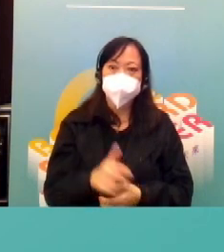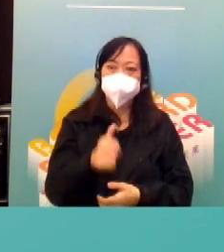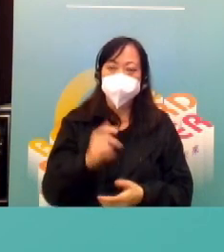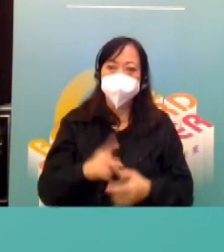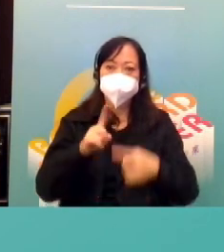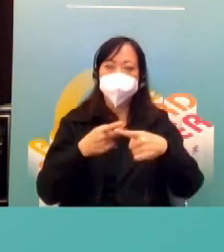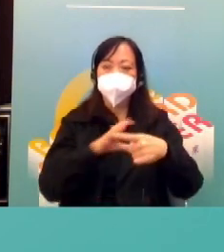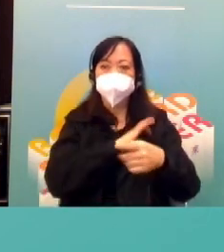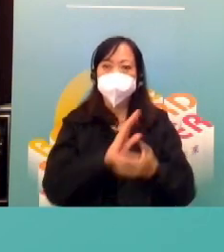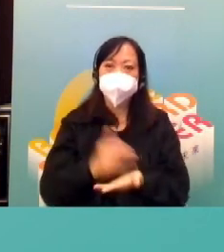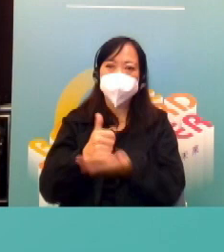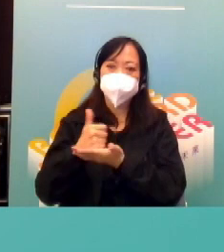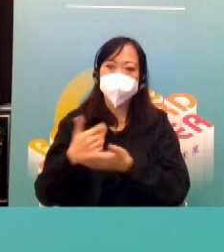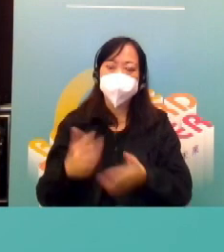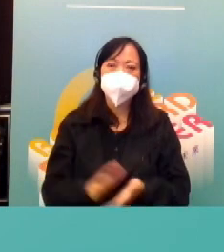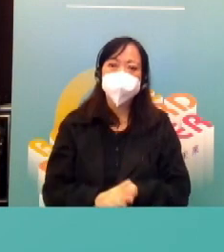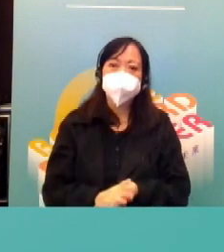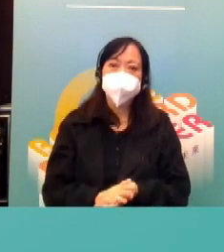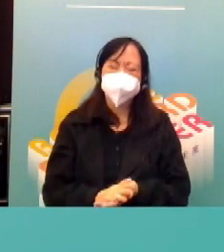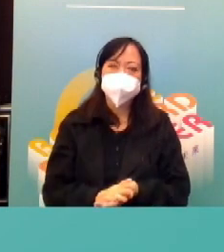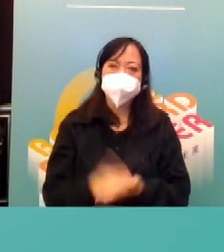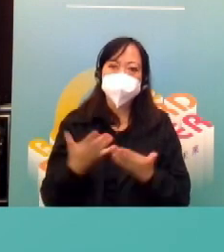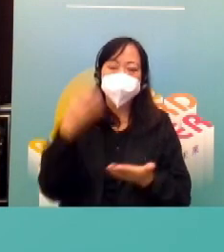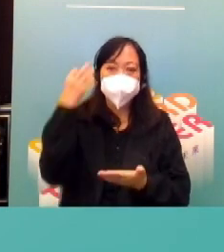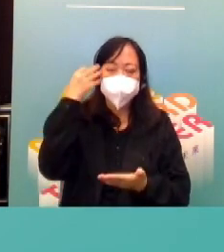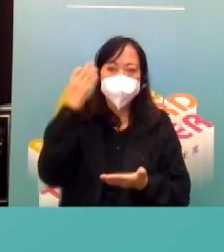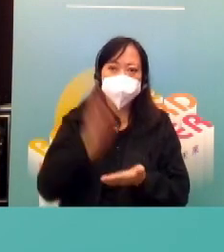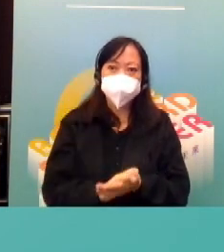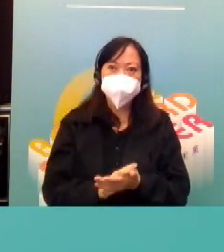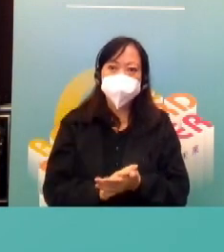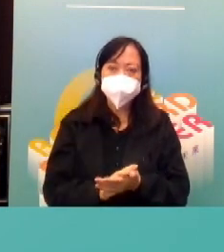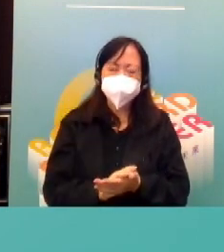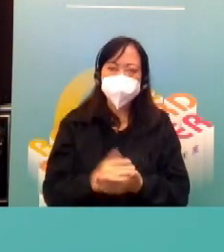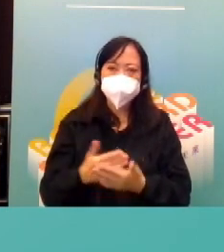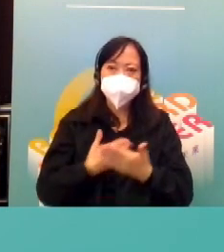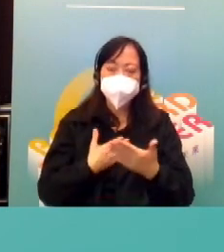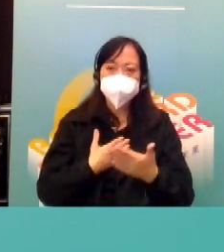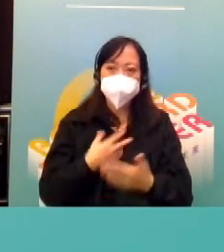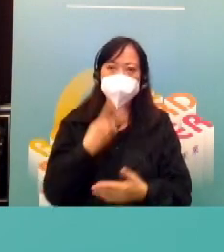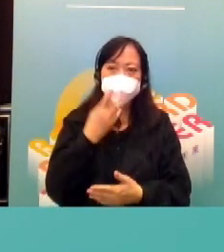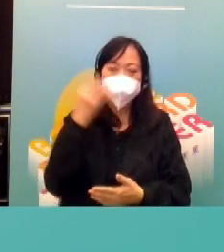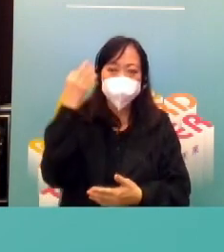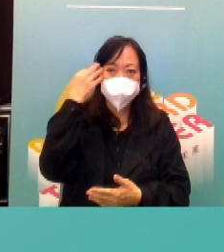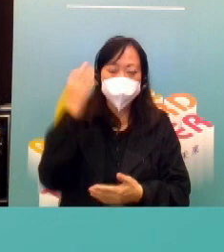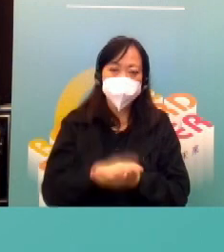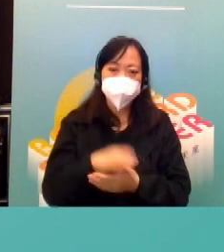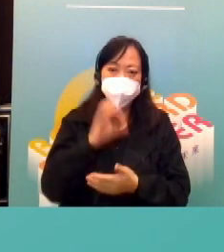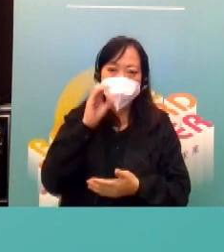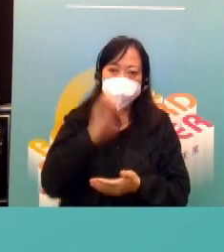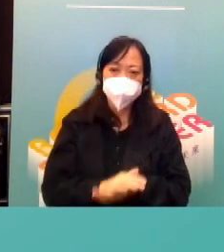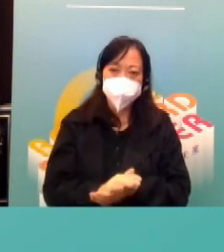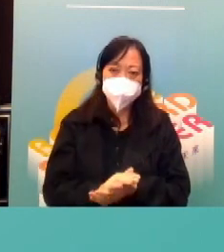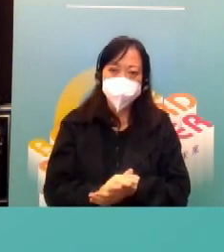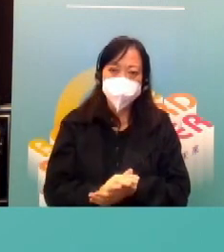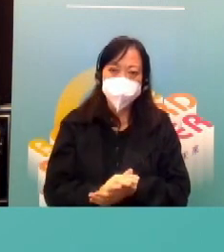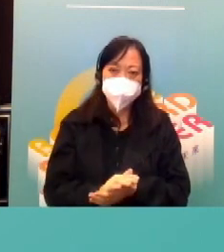Yeah, the previous two speakers were rather more inspiring than what I'm going to say right now, because I'm really going to talk about government policy, but